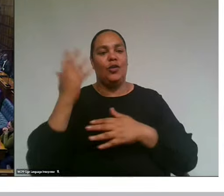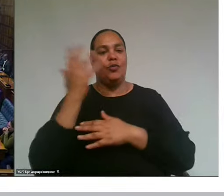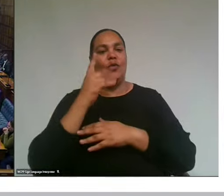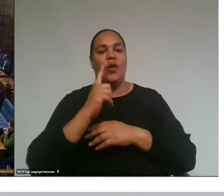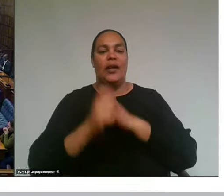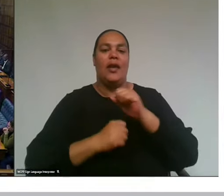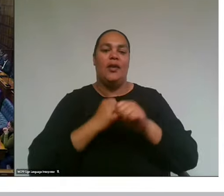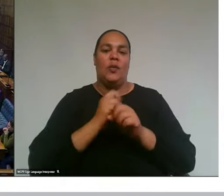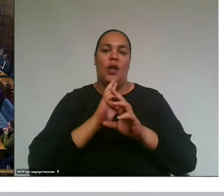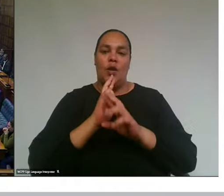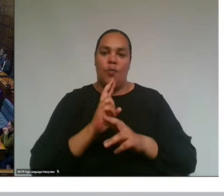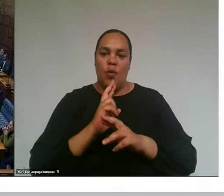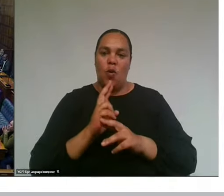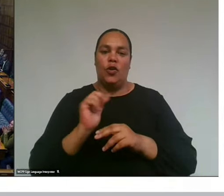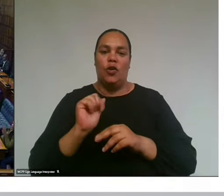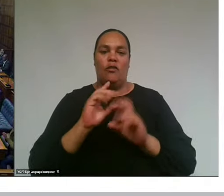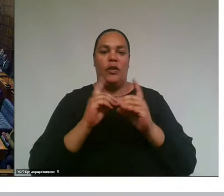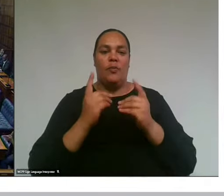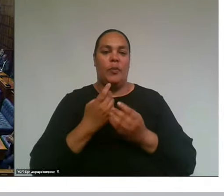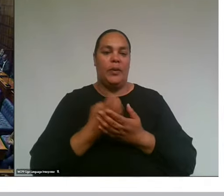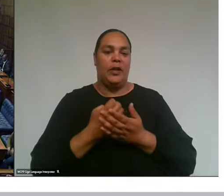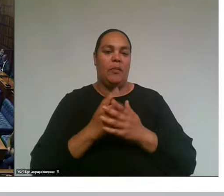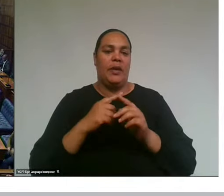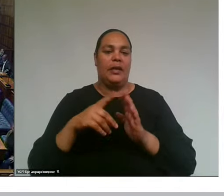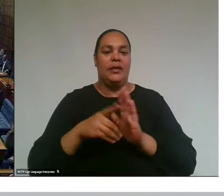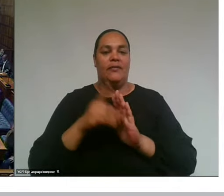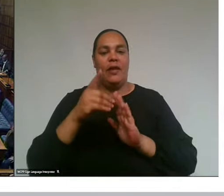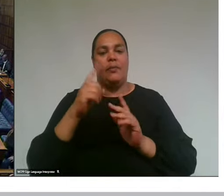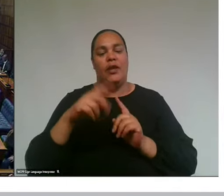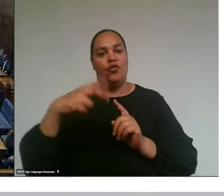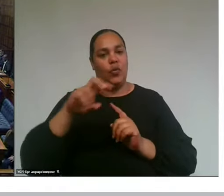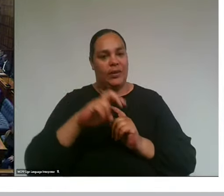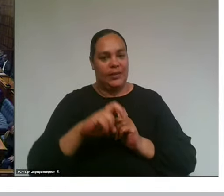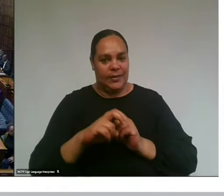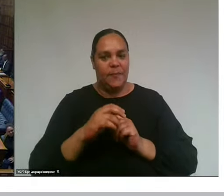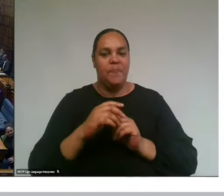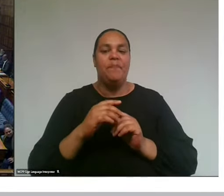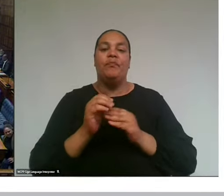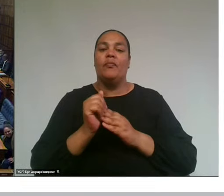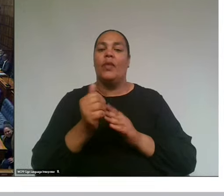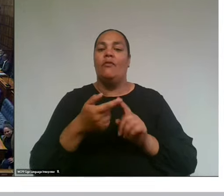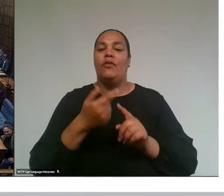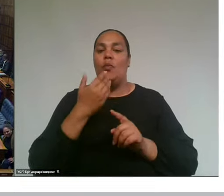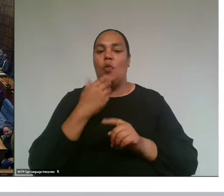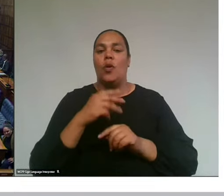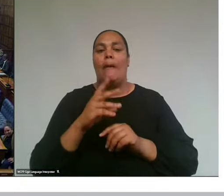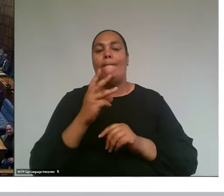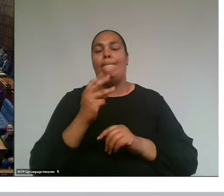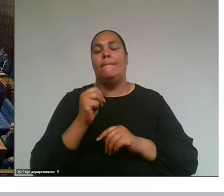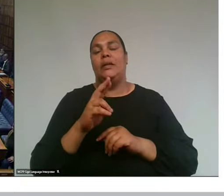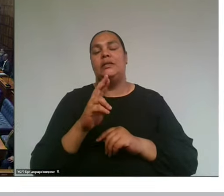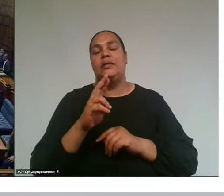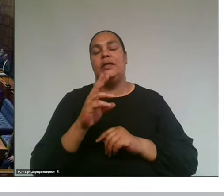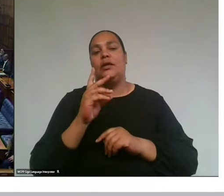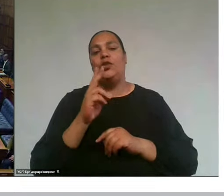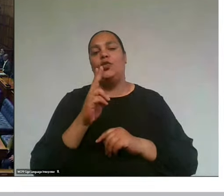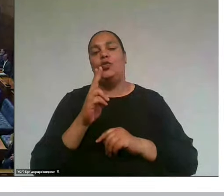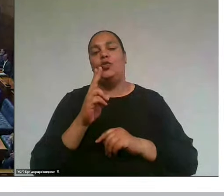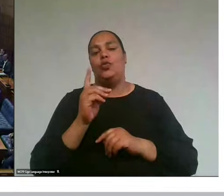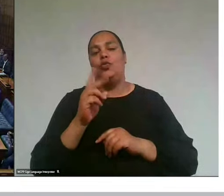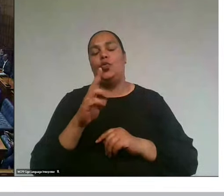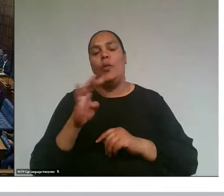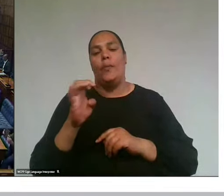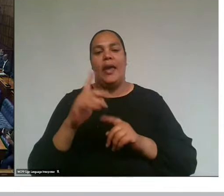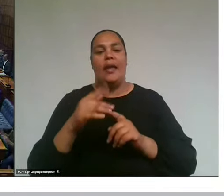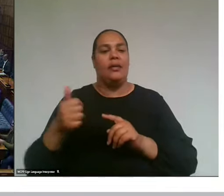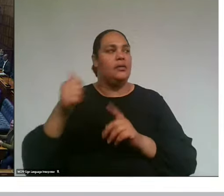annual reports uh of the Department of Economic Development and Tourism uh led by Mr V Le du we also have the senior management team from the